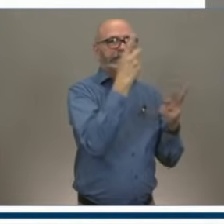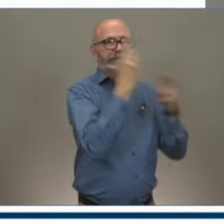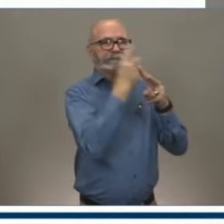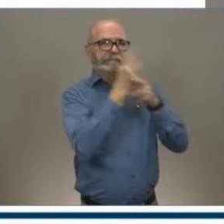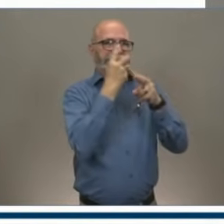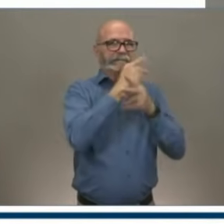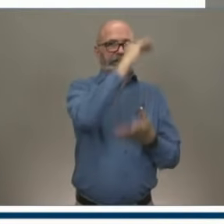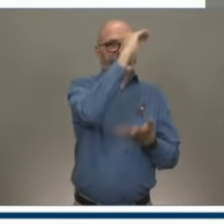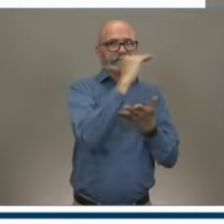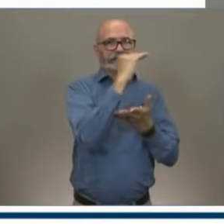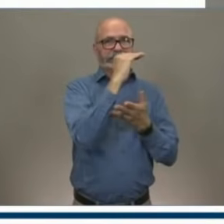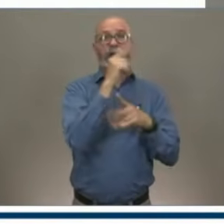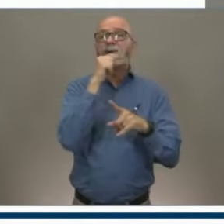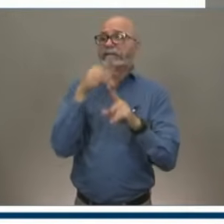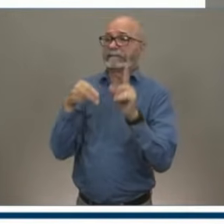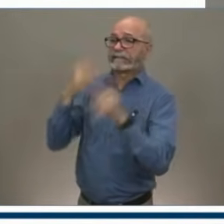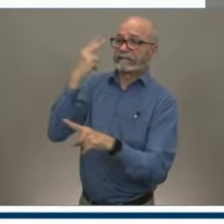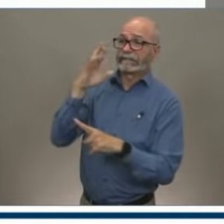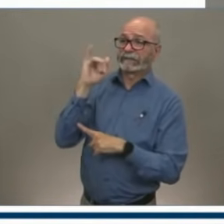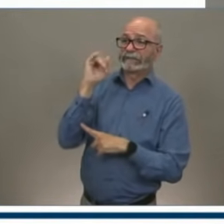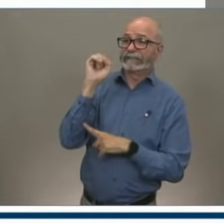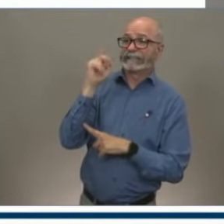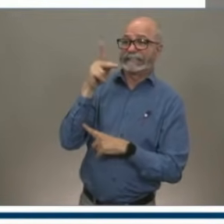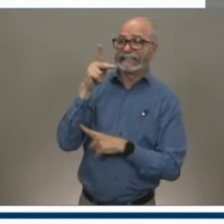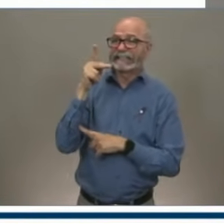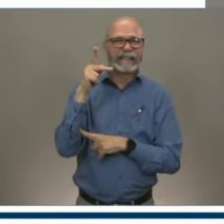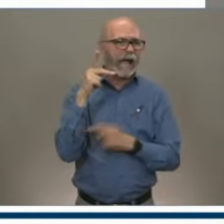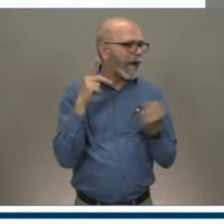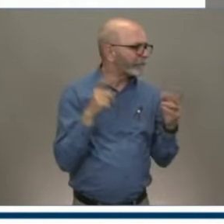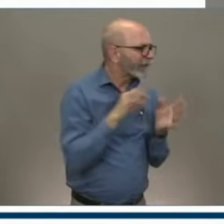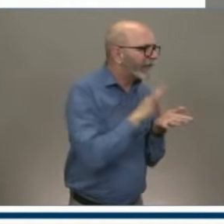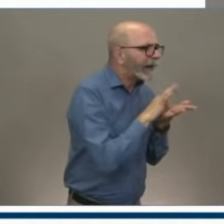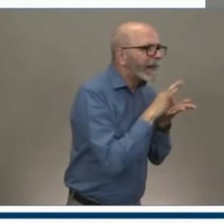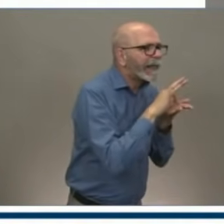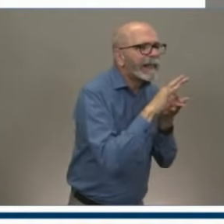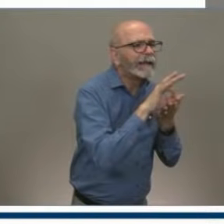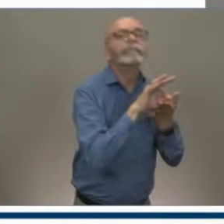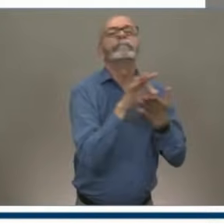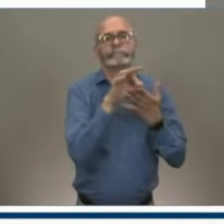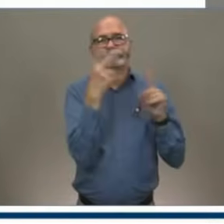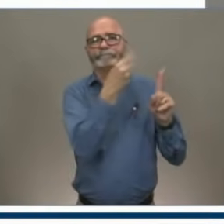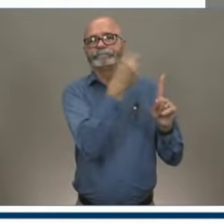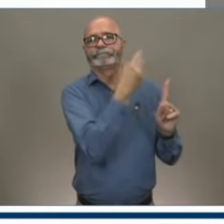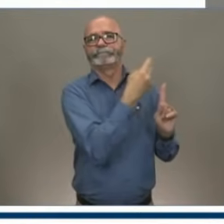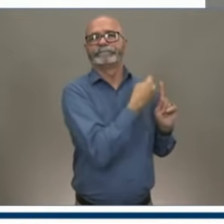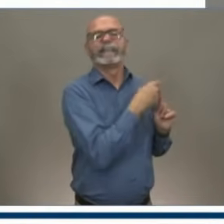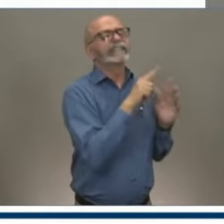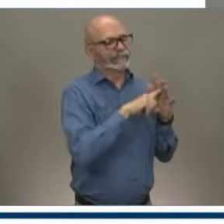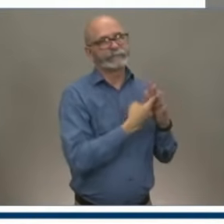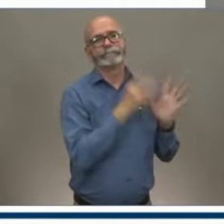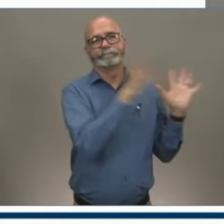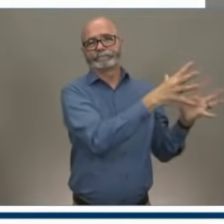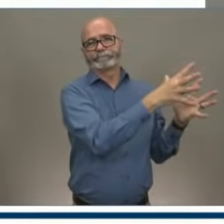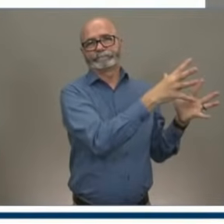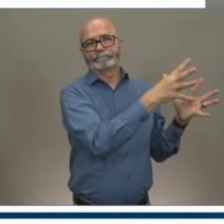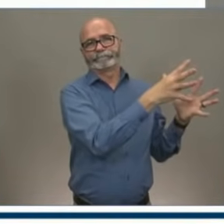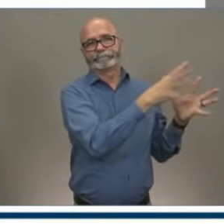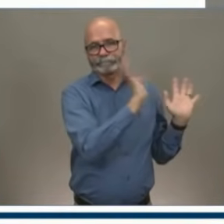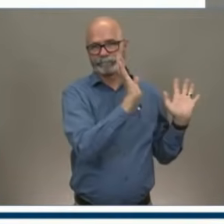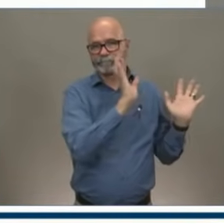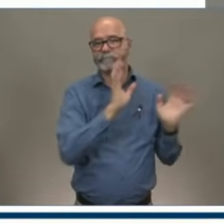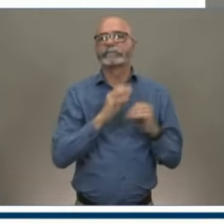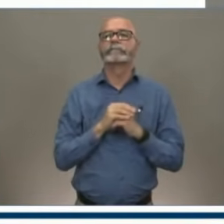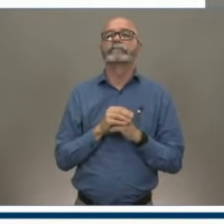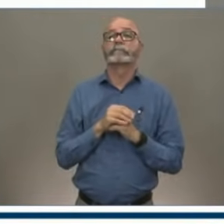together what are the number of people in each of those risk groups. So that's the work that'll start to happen as we match up. Once we get certainty of how